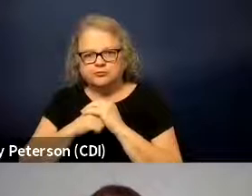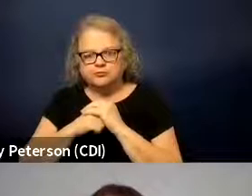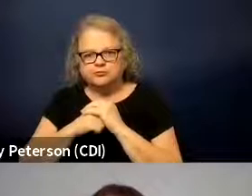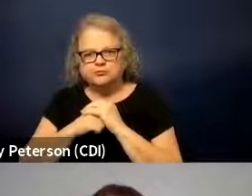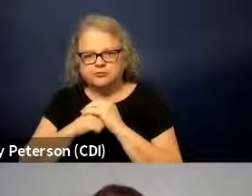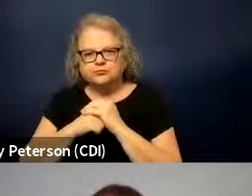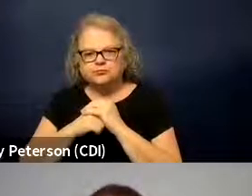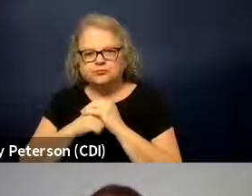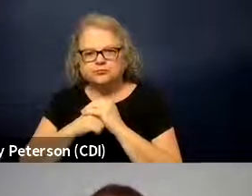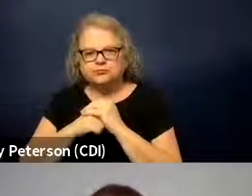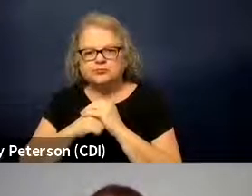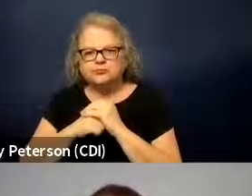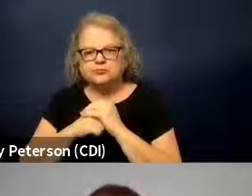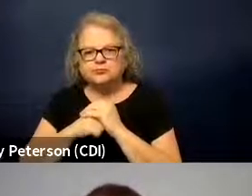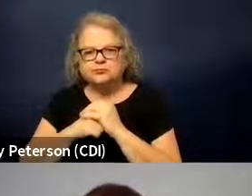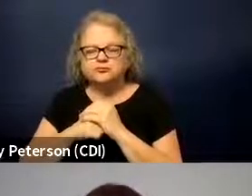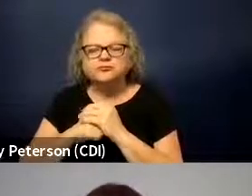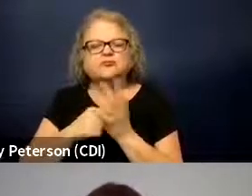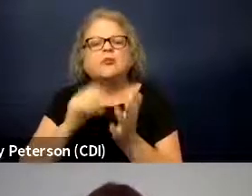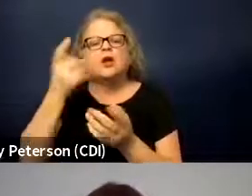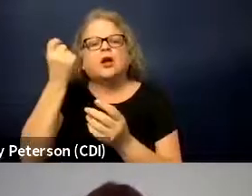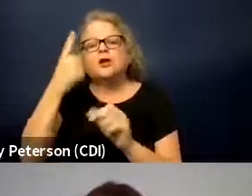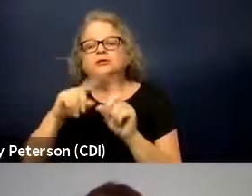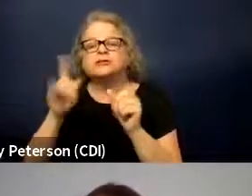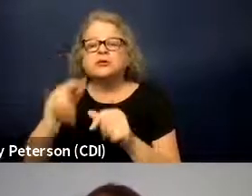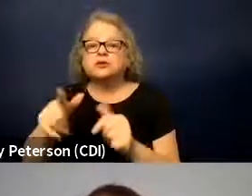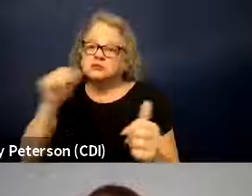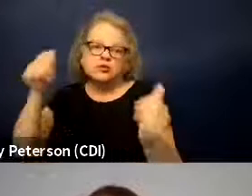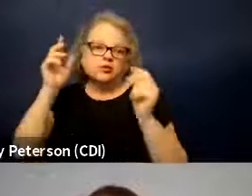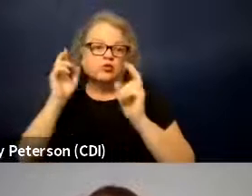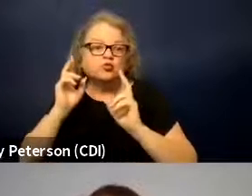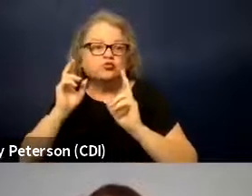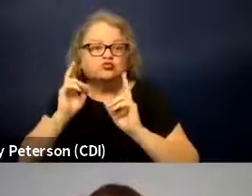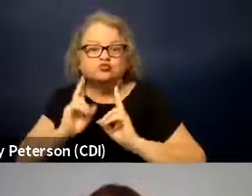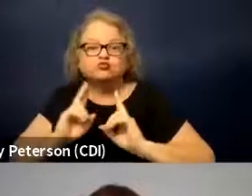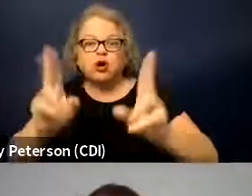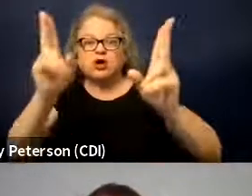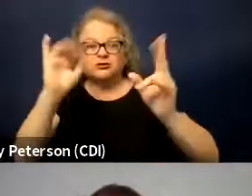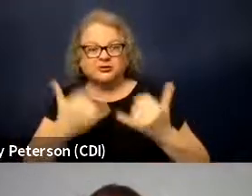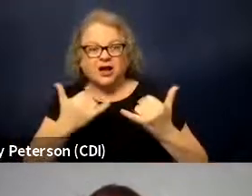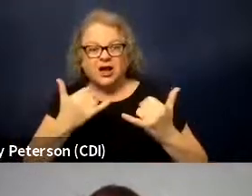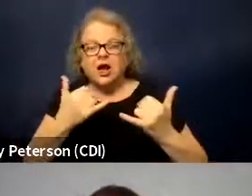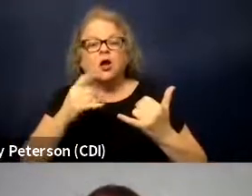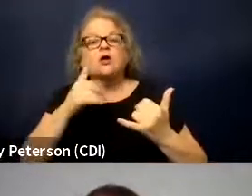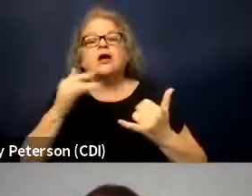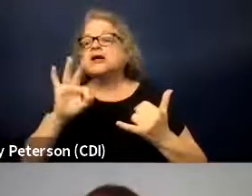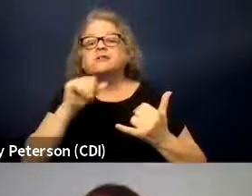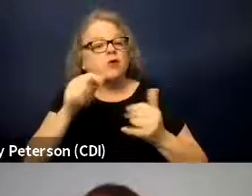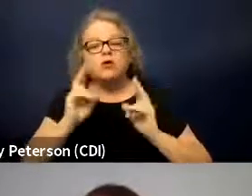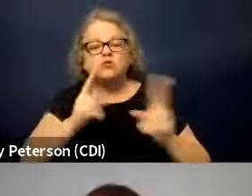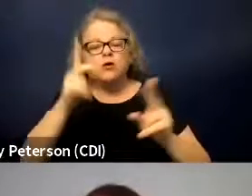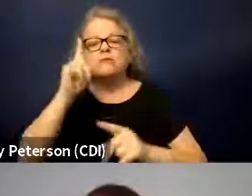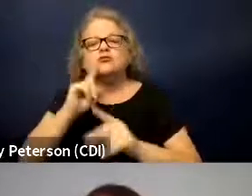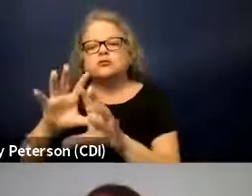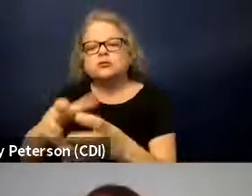they recruited the next 500. No, they recruited tens of thousands of people in just 2 months. No steps